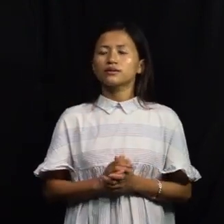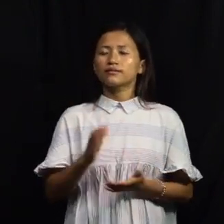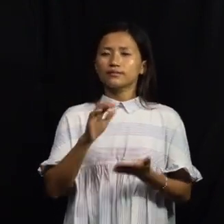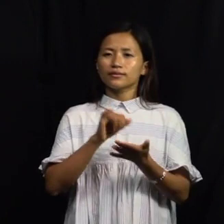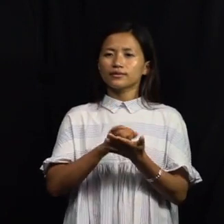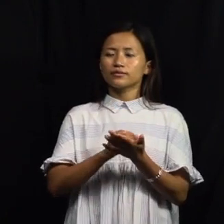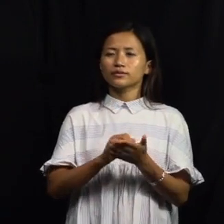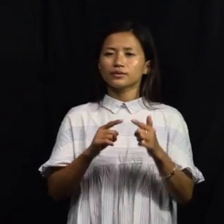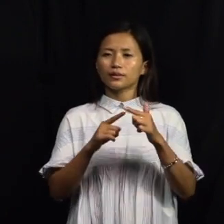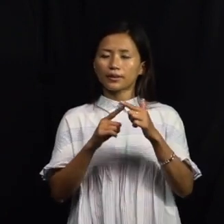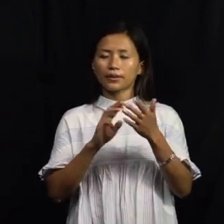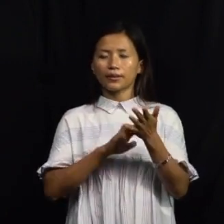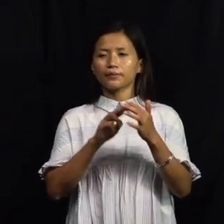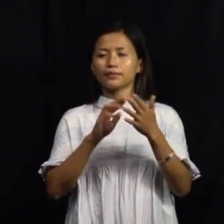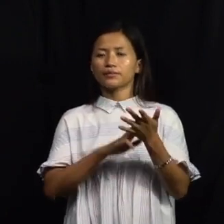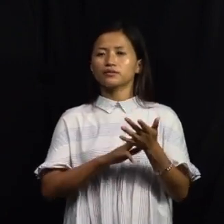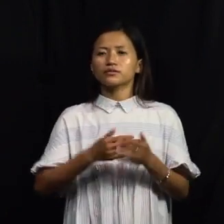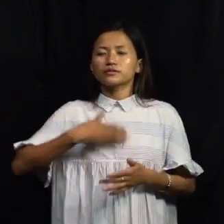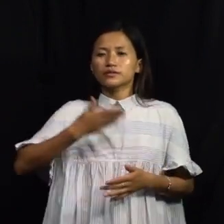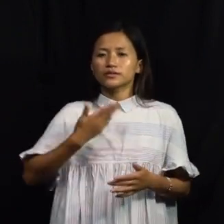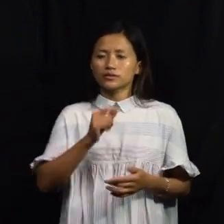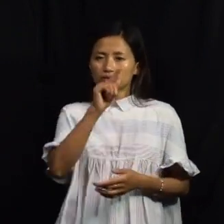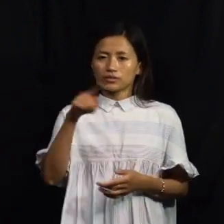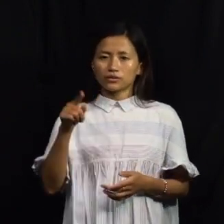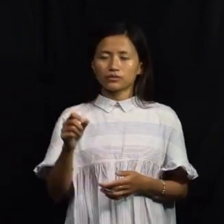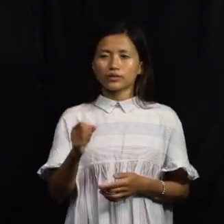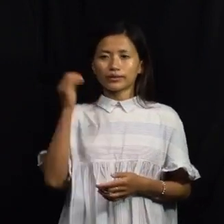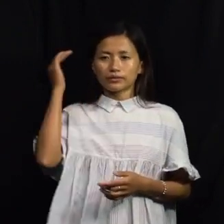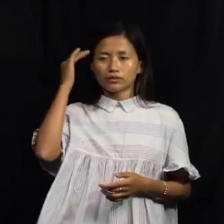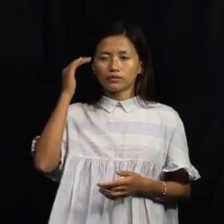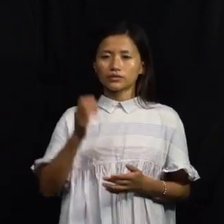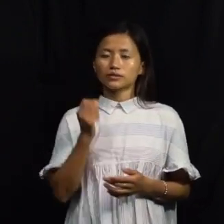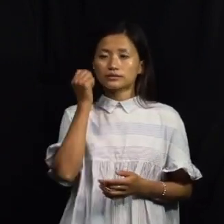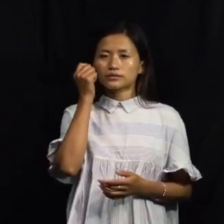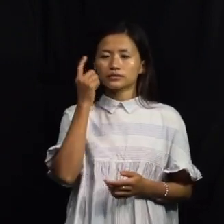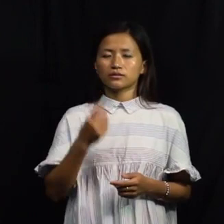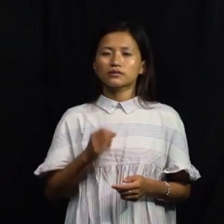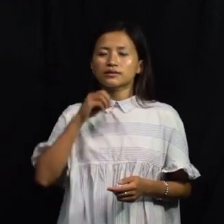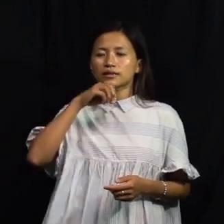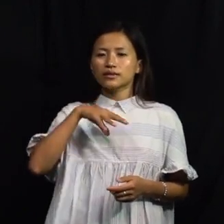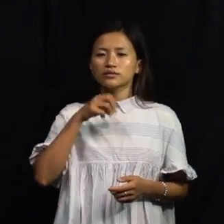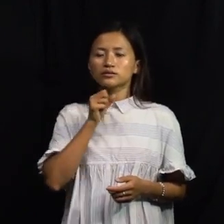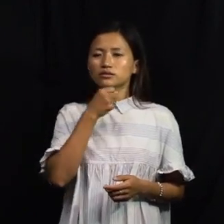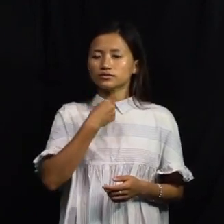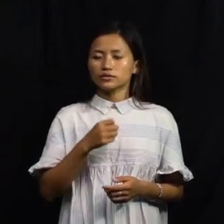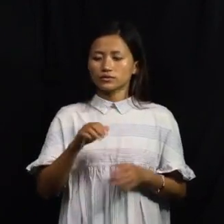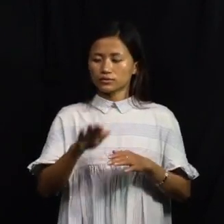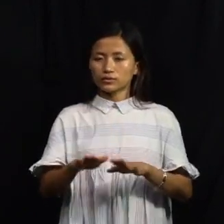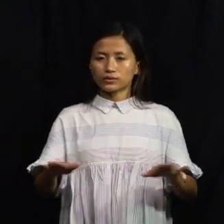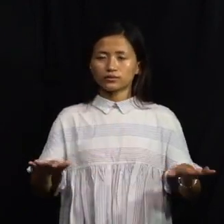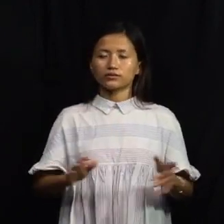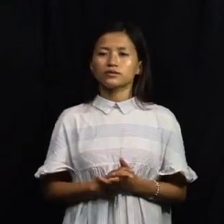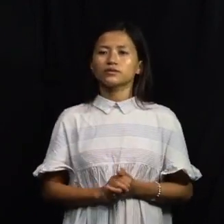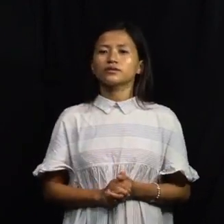is method of teaching according to the right knowledge, understanding and age of the student. Okay, and